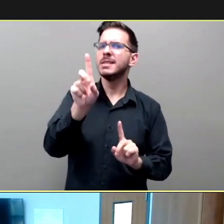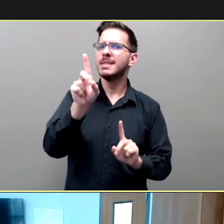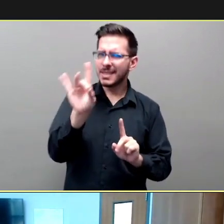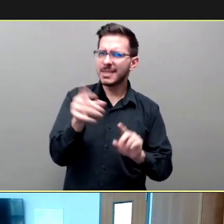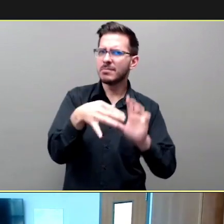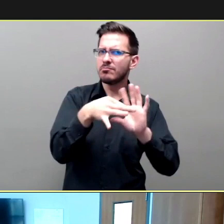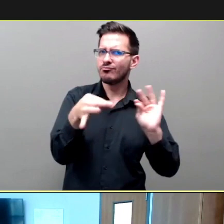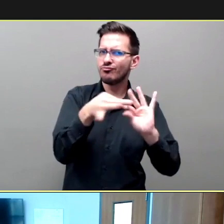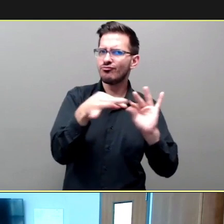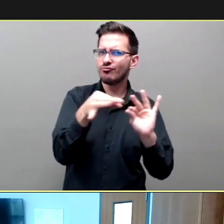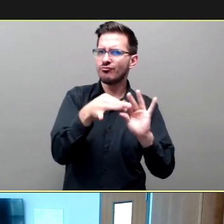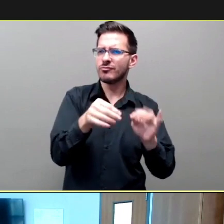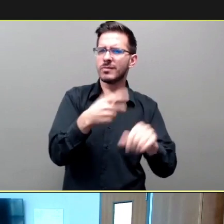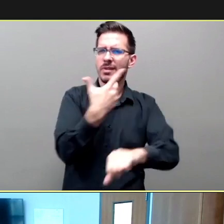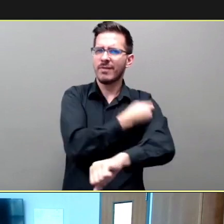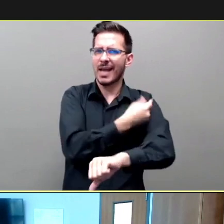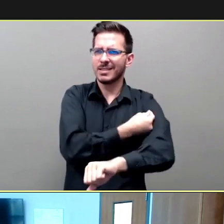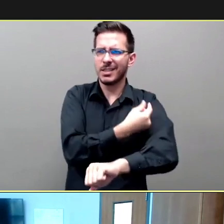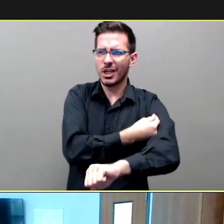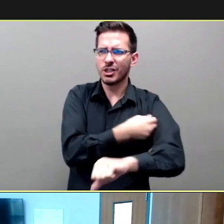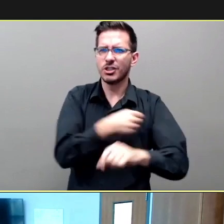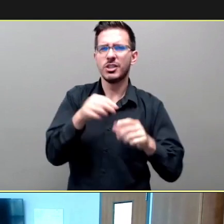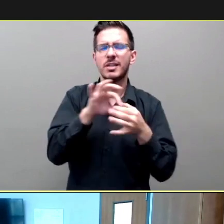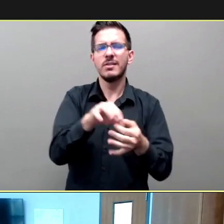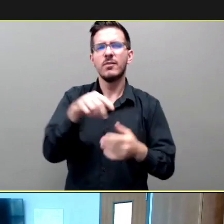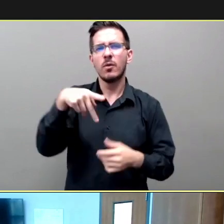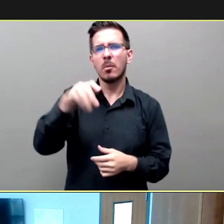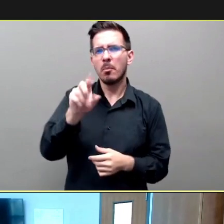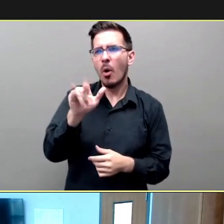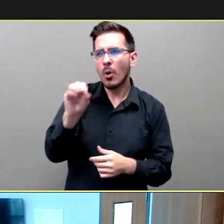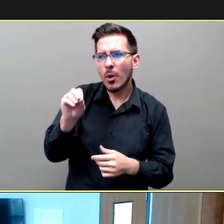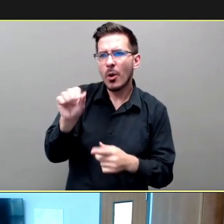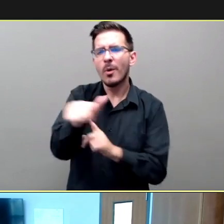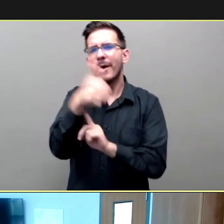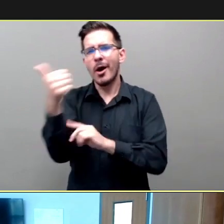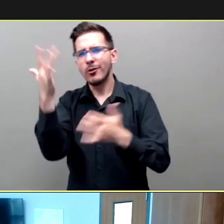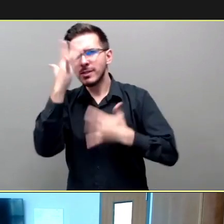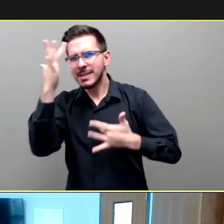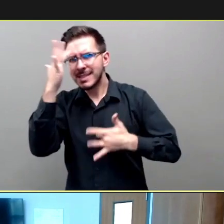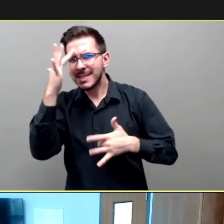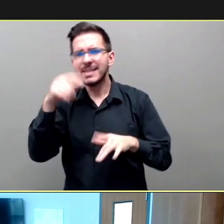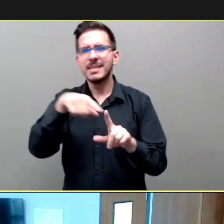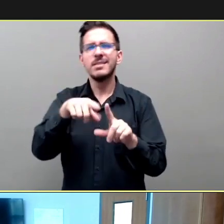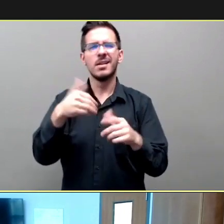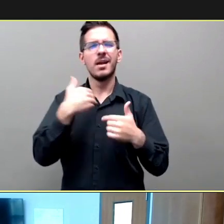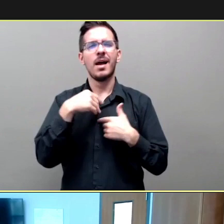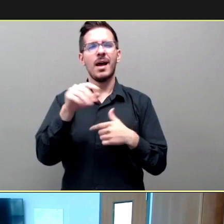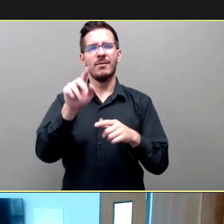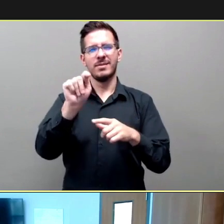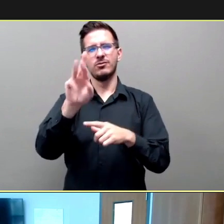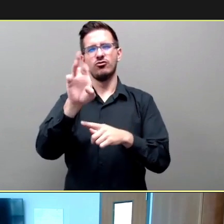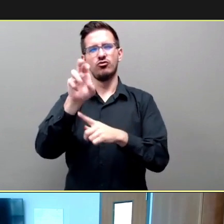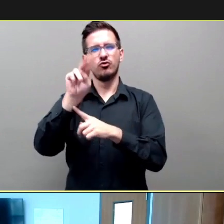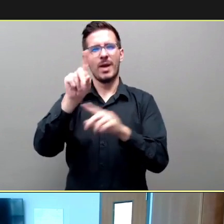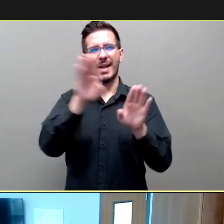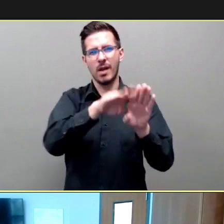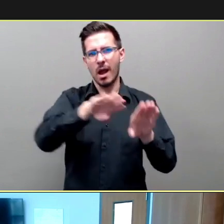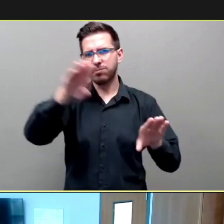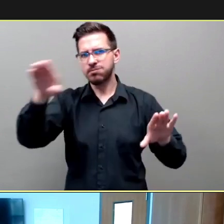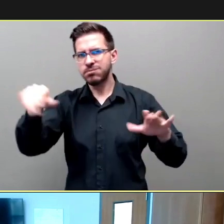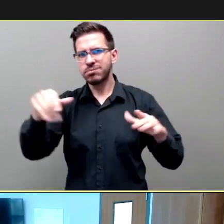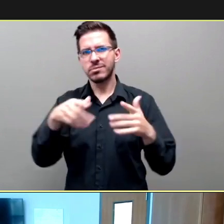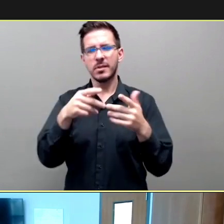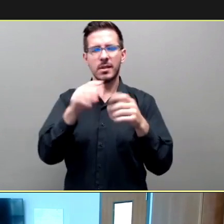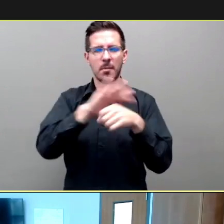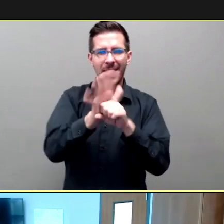discussing vaccinations for polio and other diseases, and that there was a trend over the pandemic that those had been coming